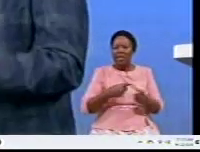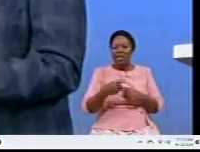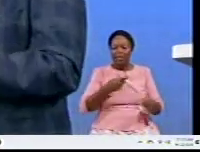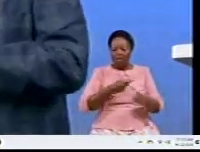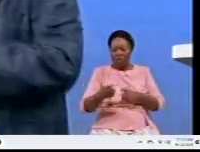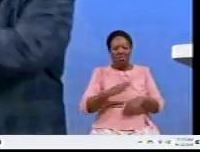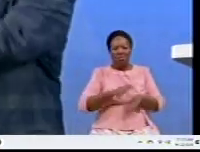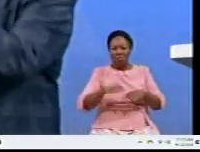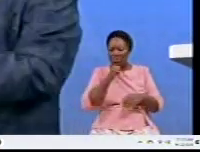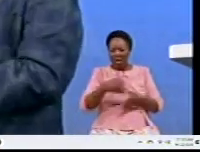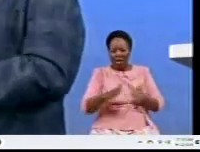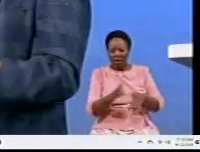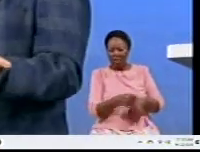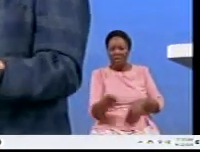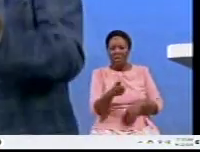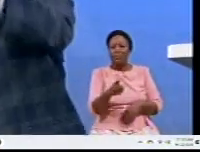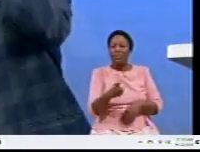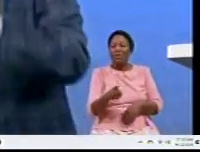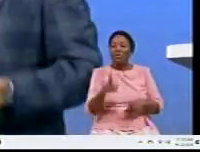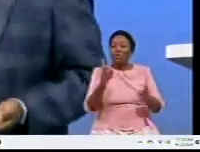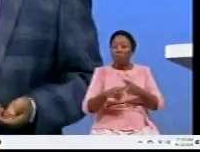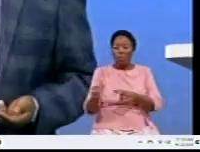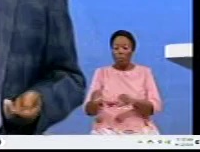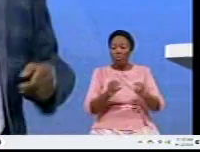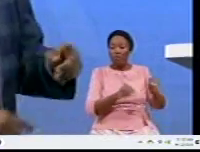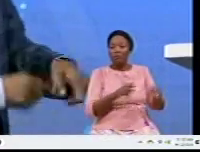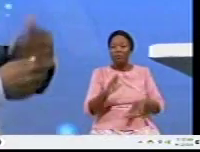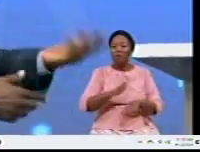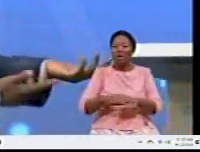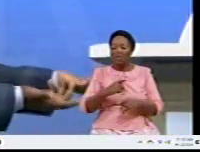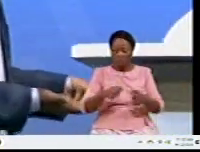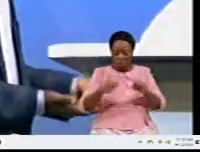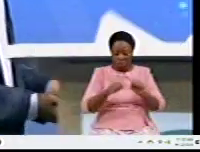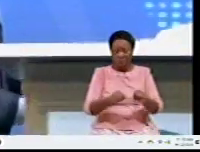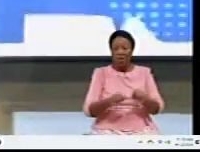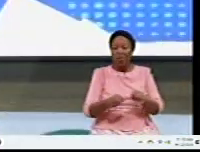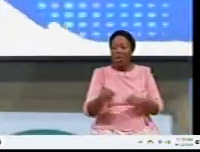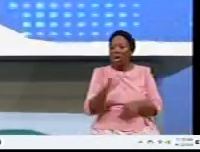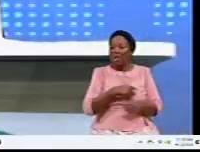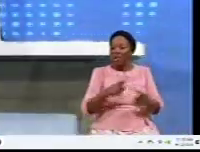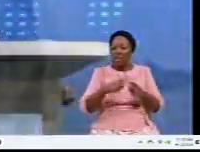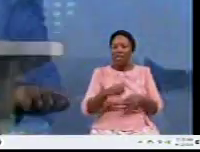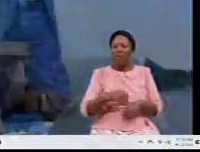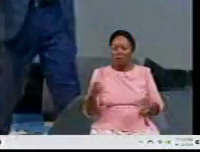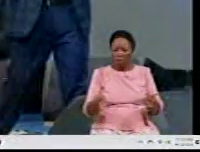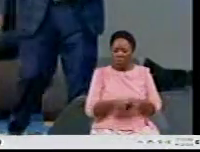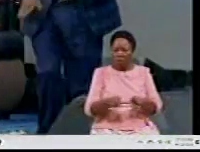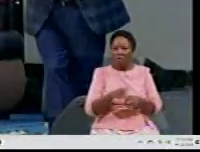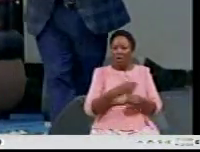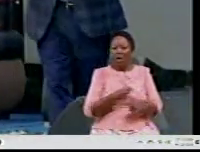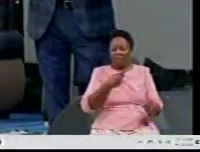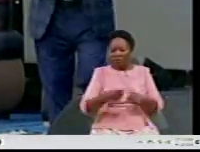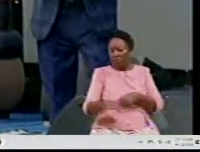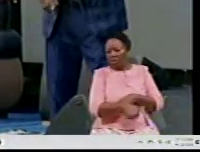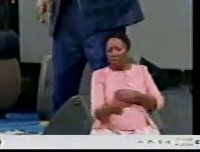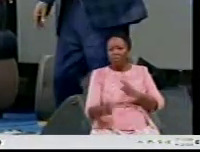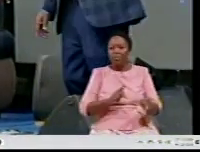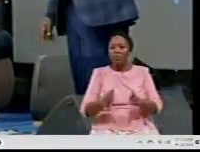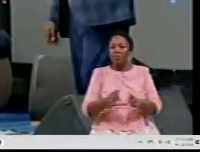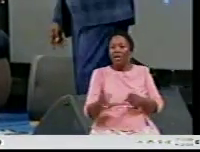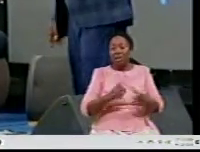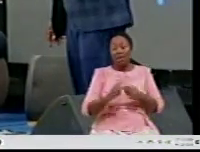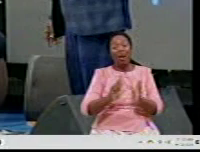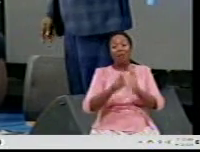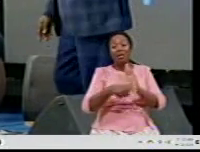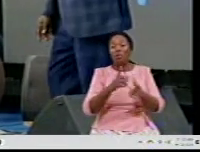not allow them to move on and to move forward. And they also, they afflict other people.